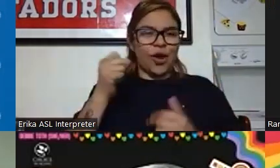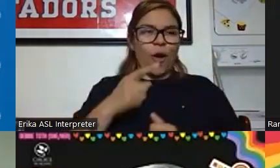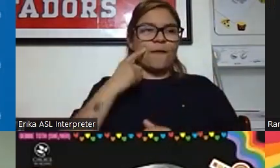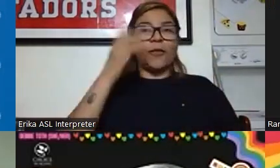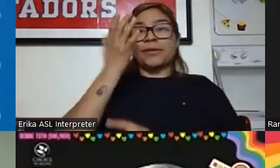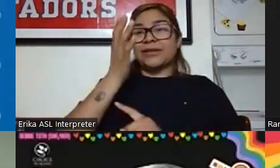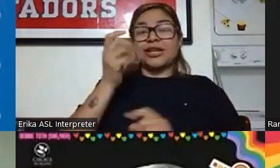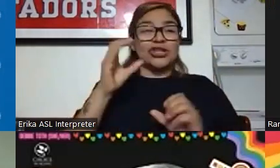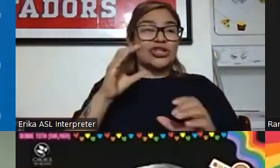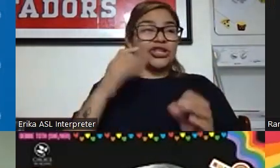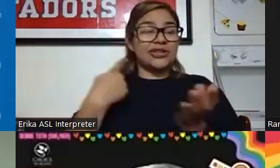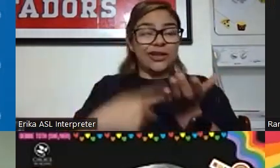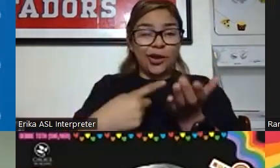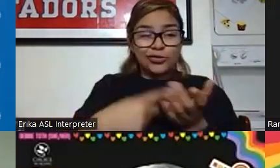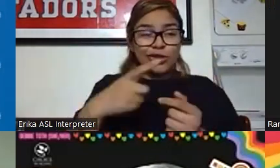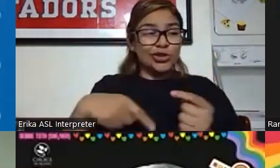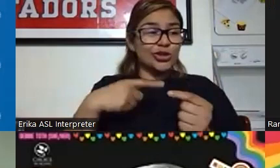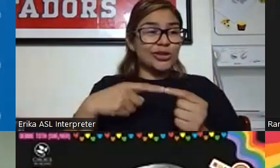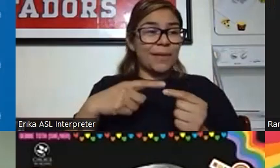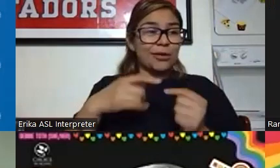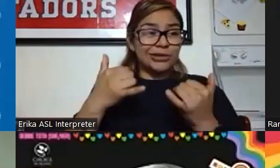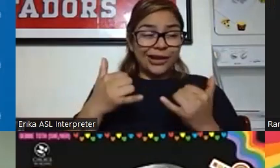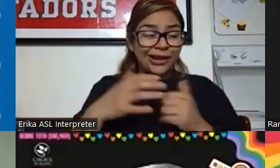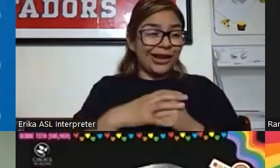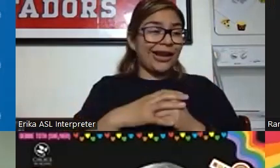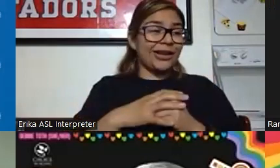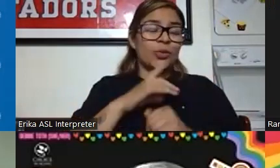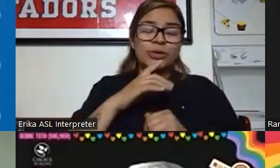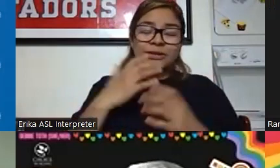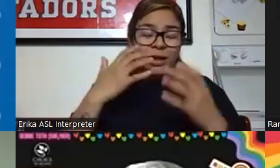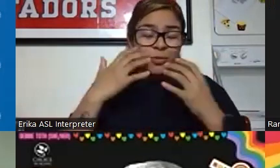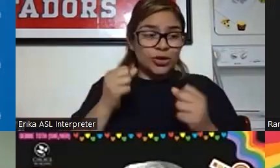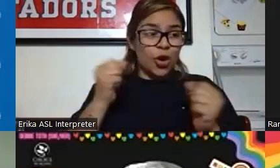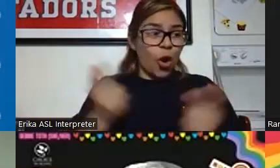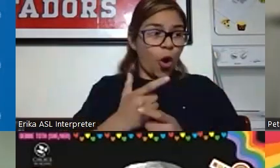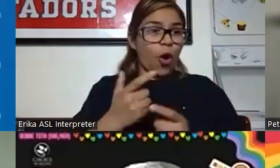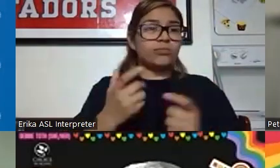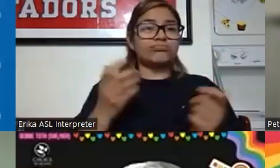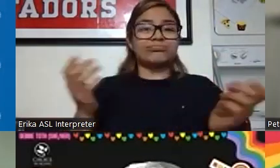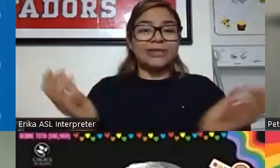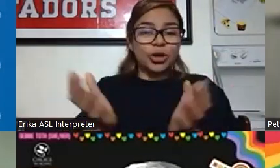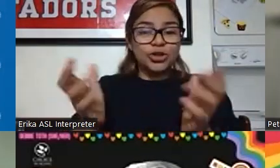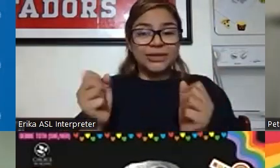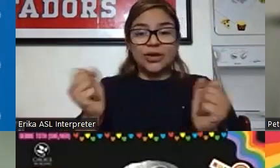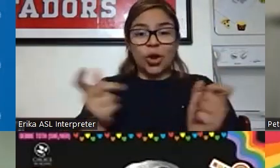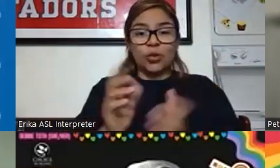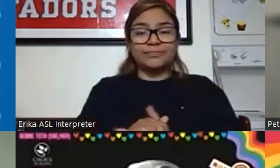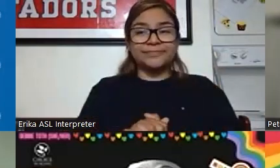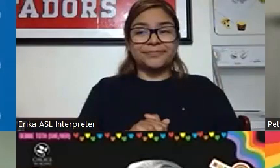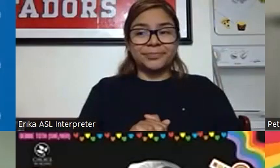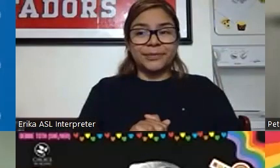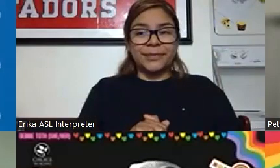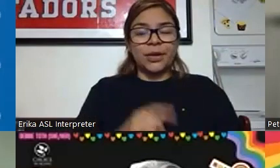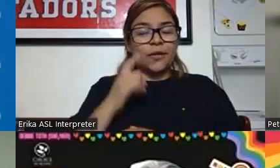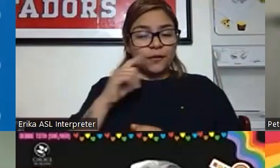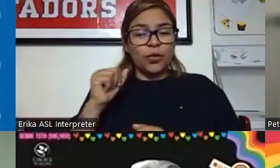today. I appreciate all the efforts that we're working collectively to improve lives of people with disabilities